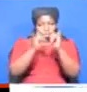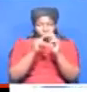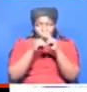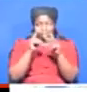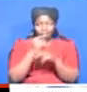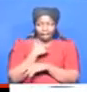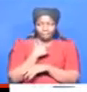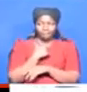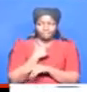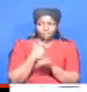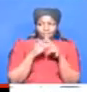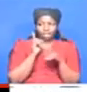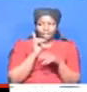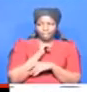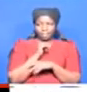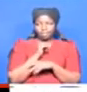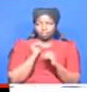Ya kukomboa Turkana kwa shida.